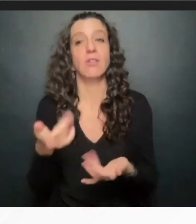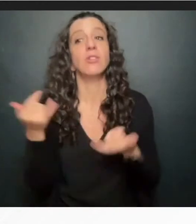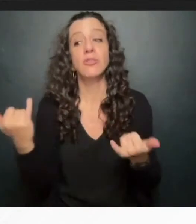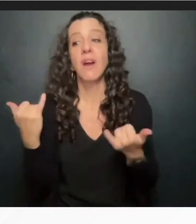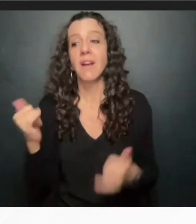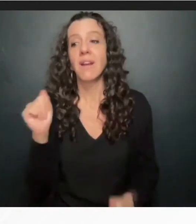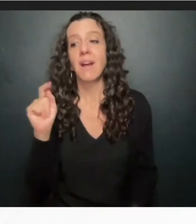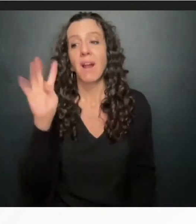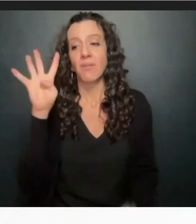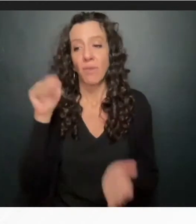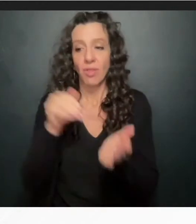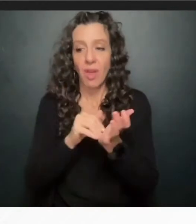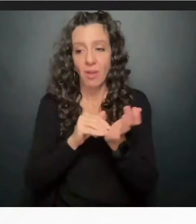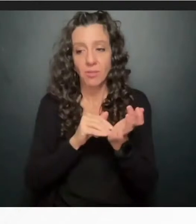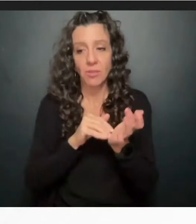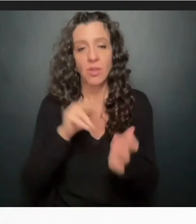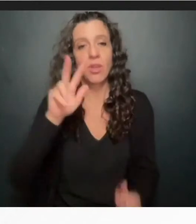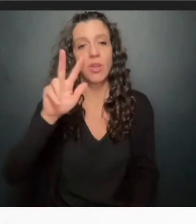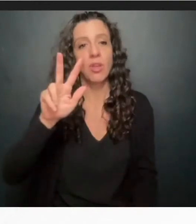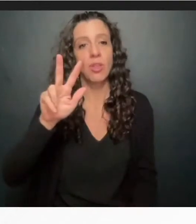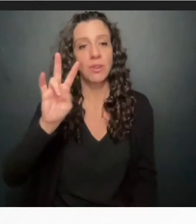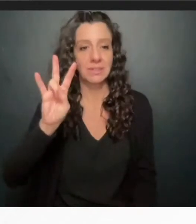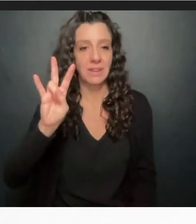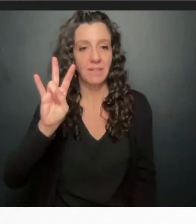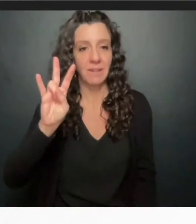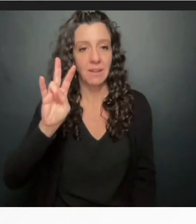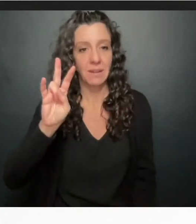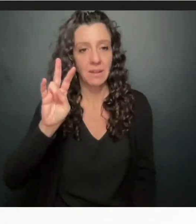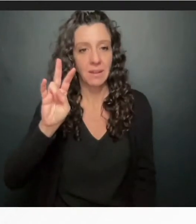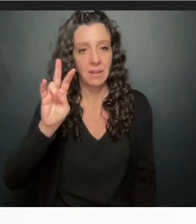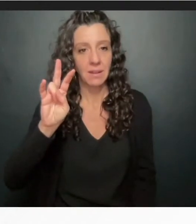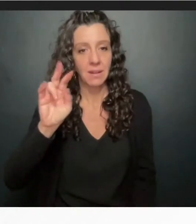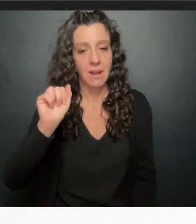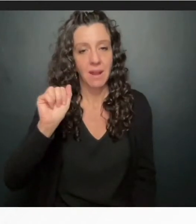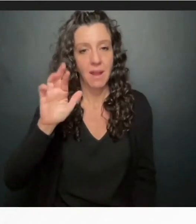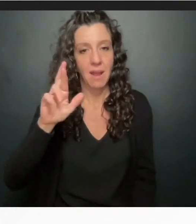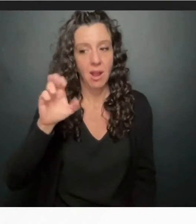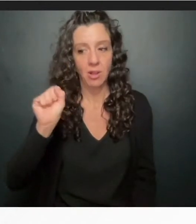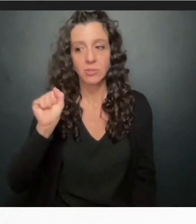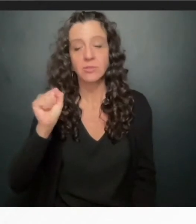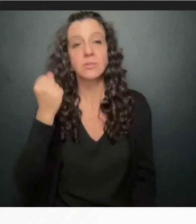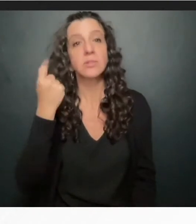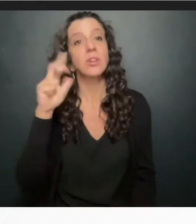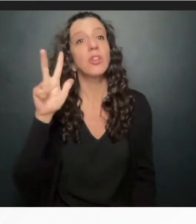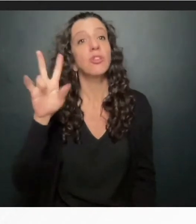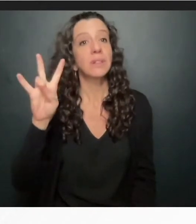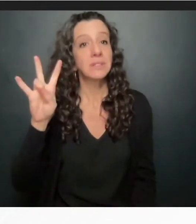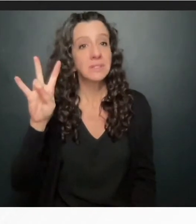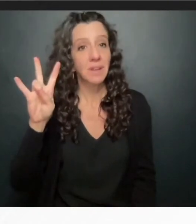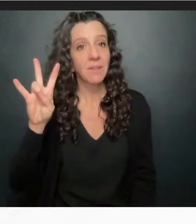at 4,037 acres with 30% containment, and we currently have